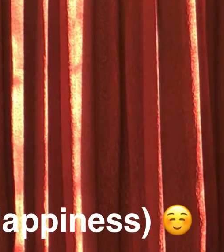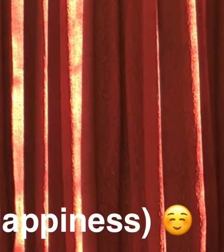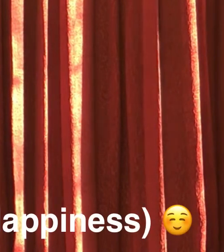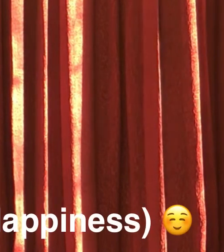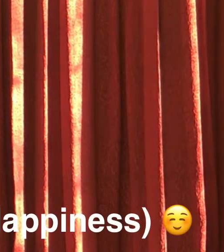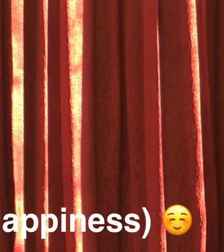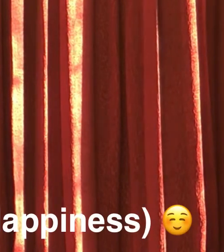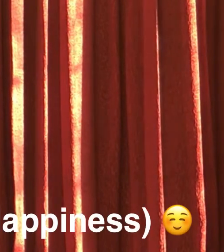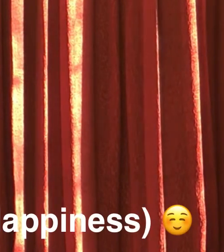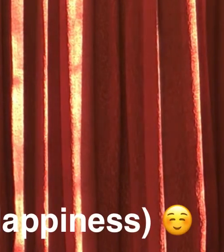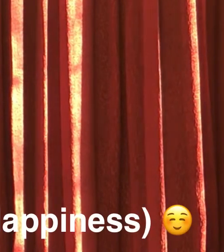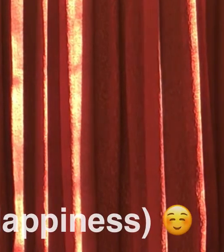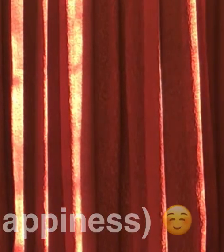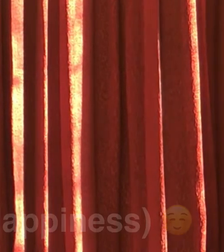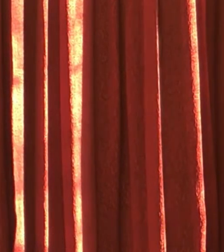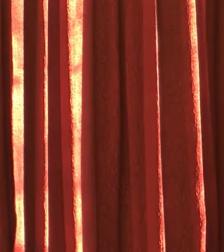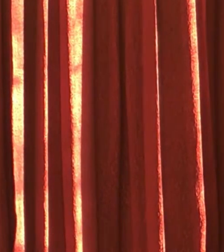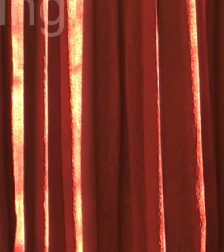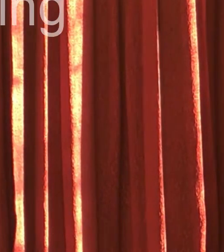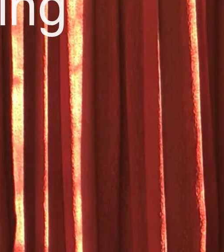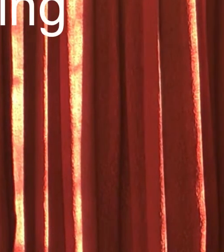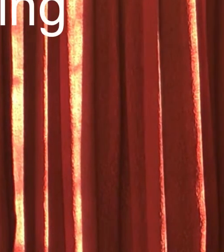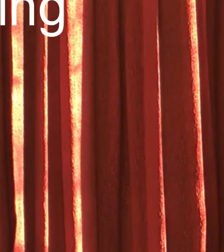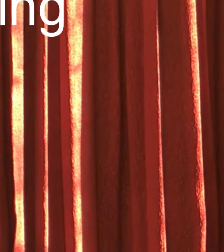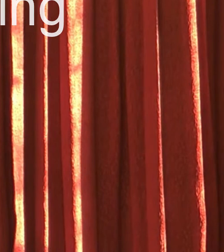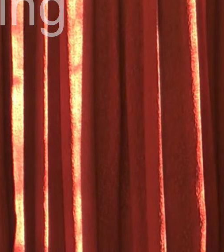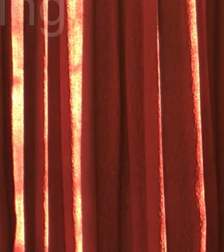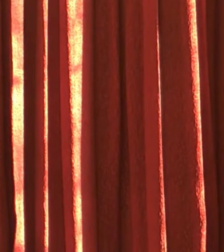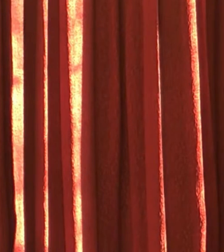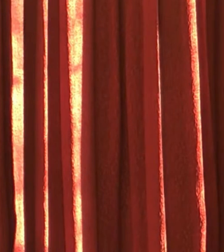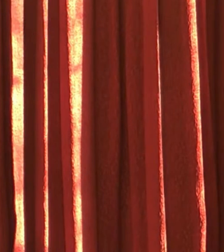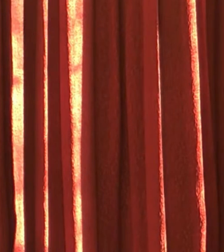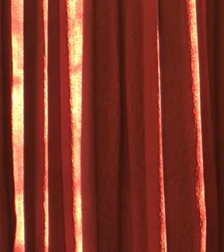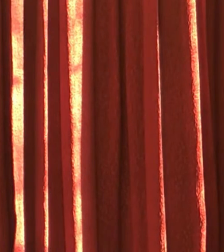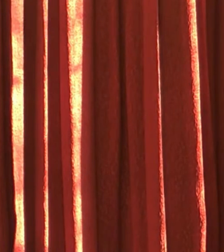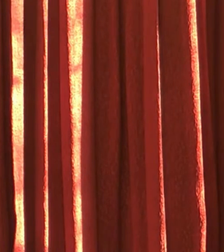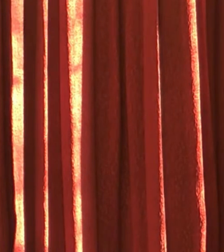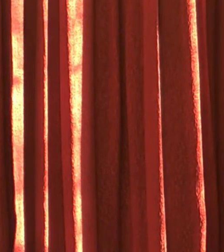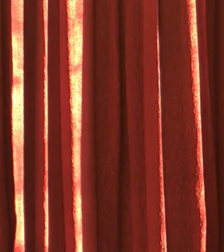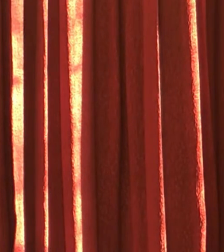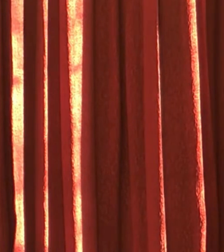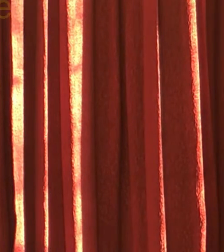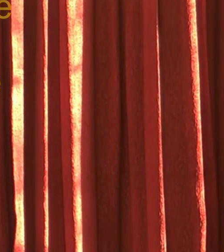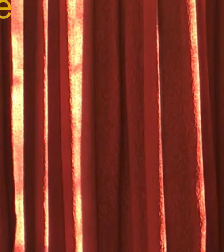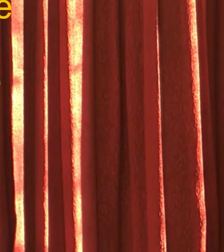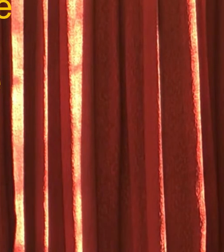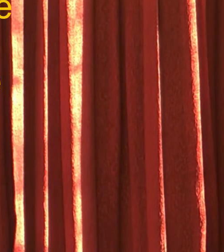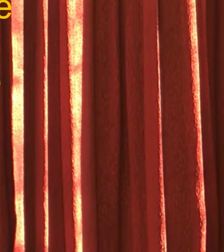then we will be fulfilled. And thank you for coming, and we'll see you.